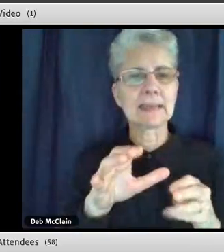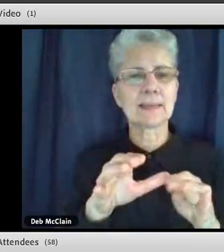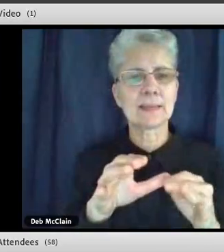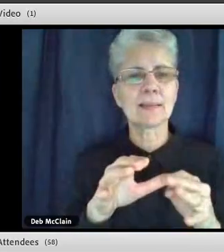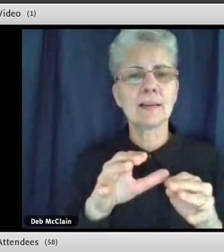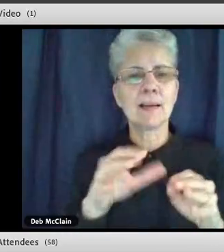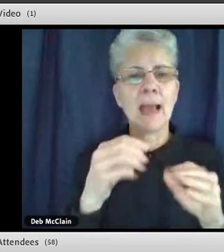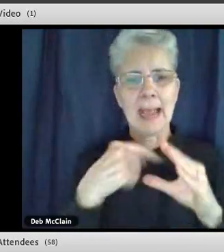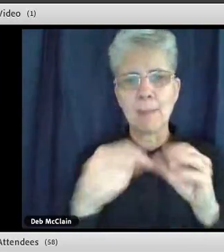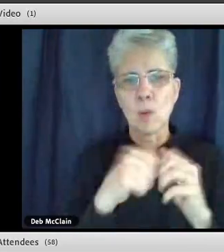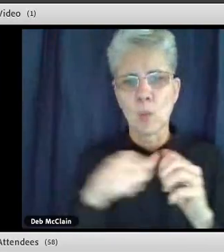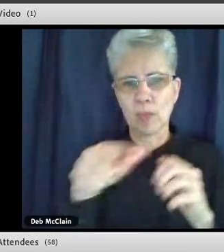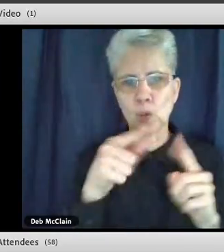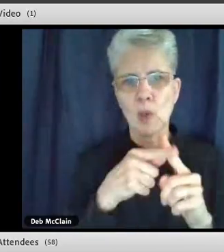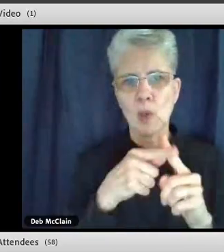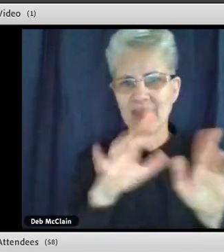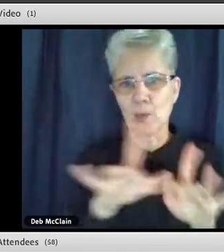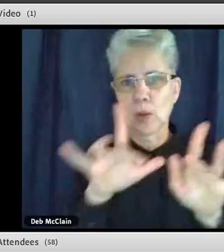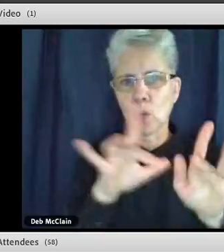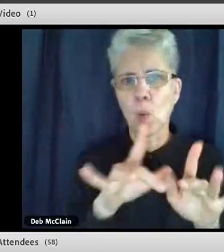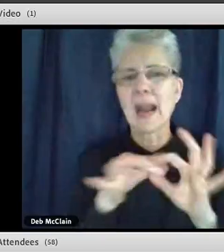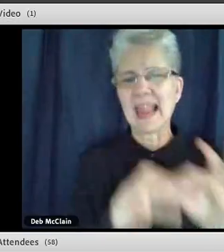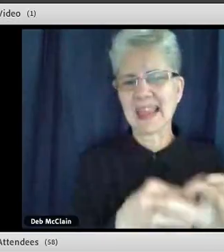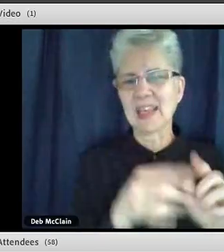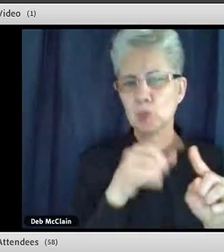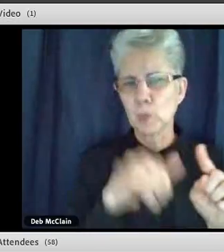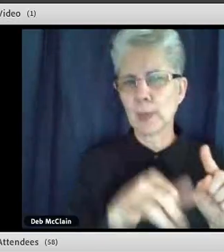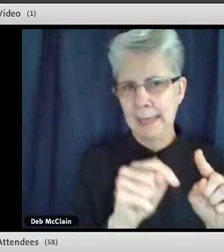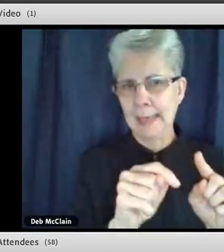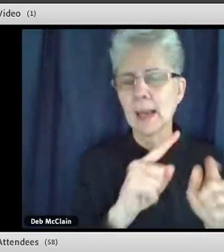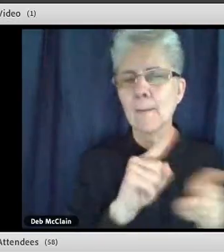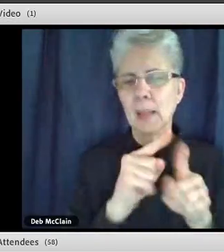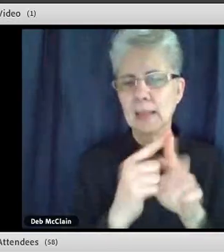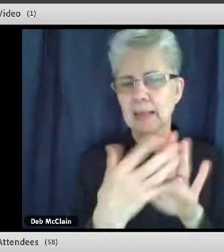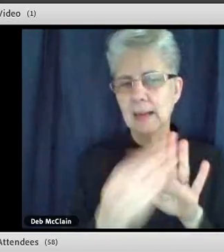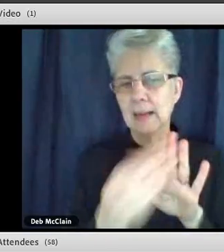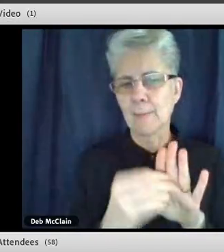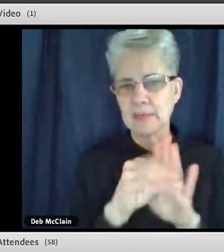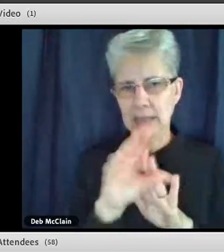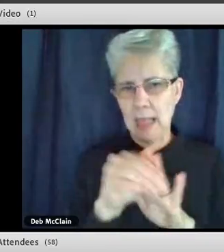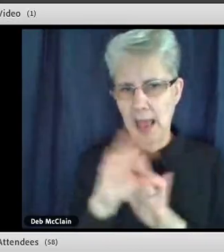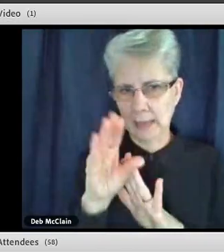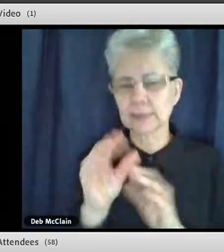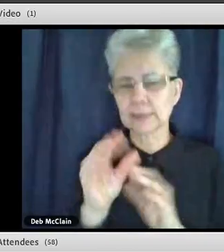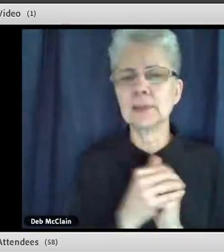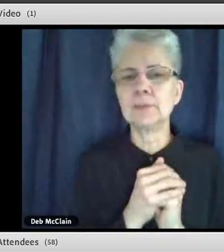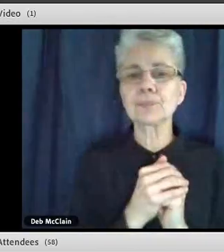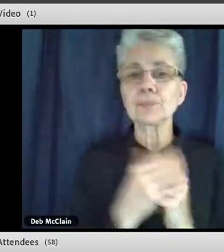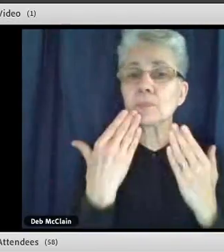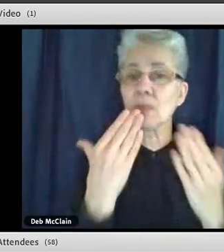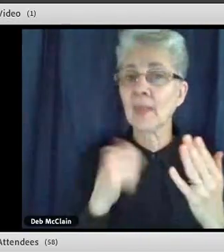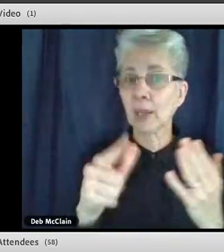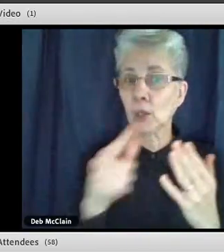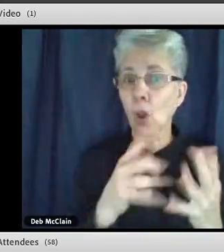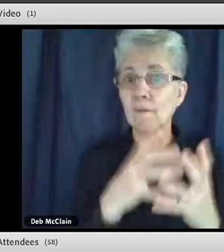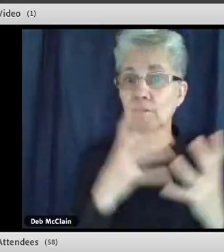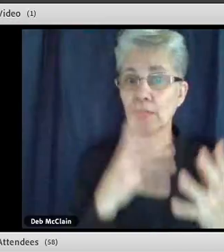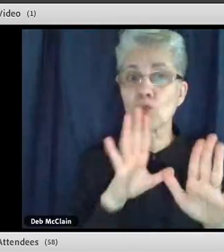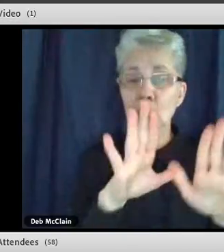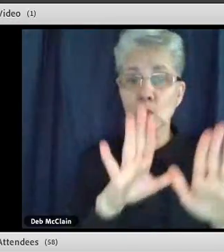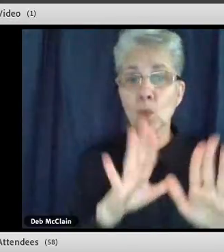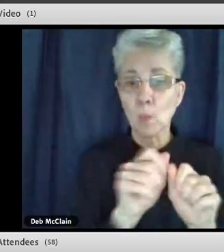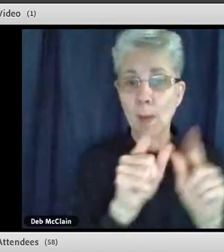with that recording, a link to that recording, and a copy of the slides. And I'd like to thank you a lot for that really great webinar,